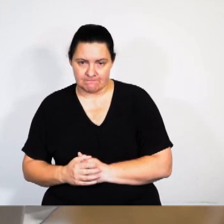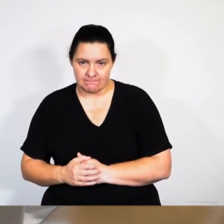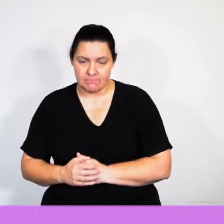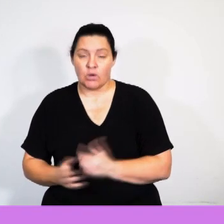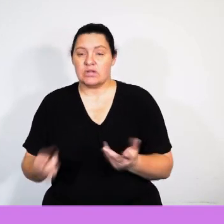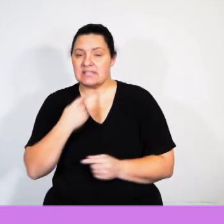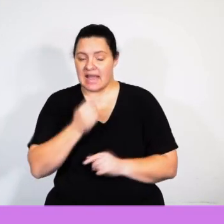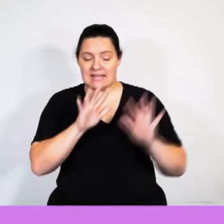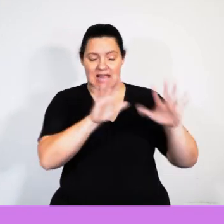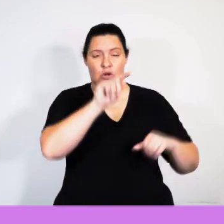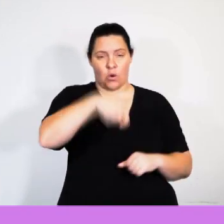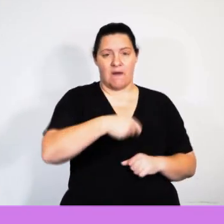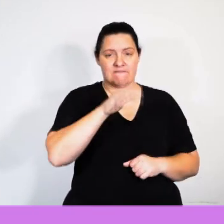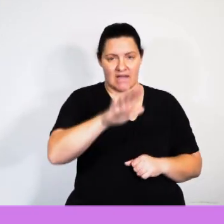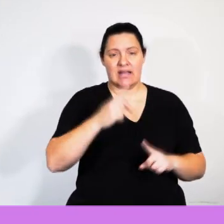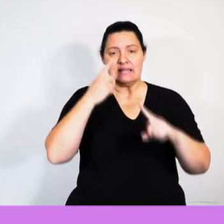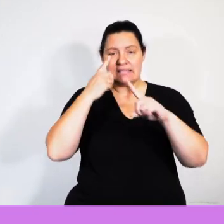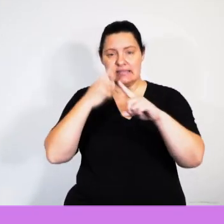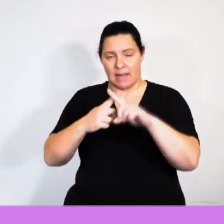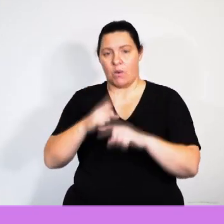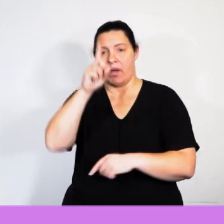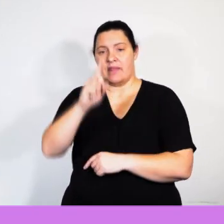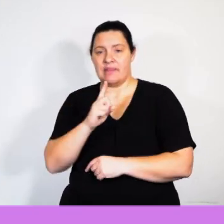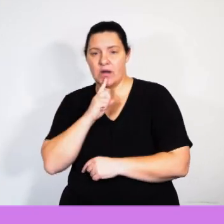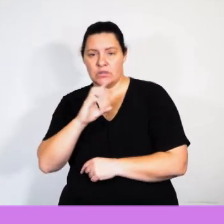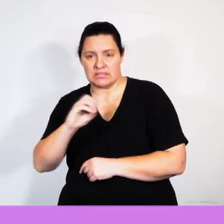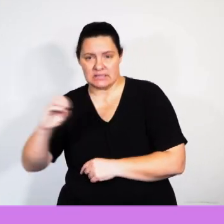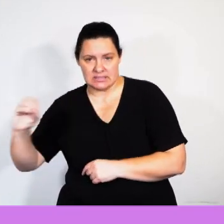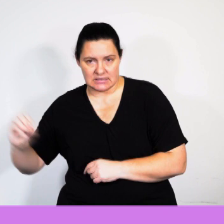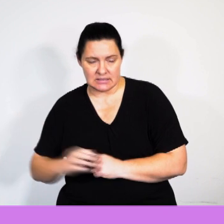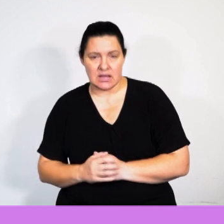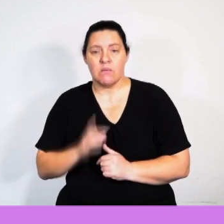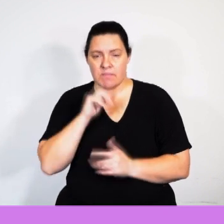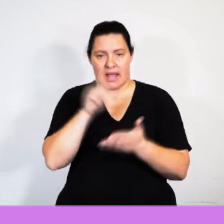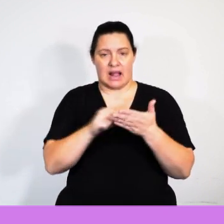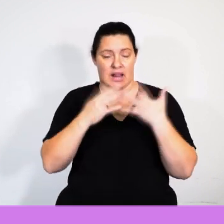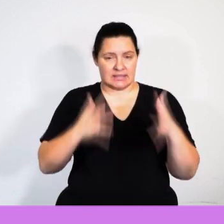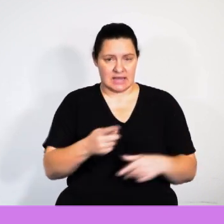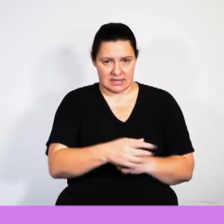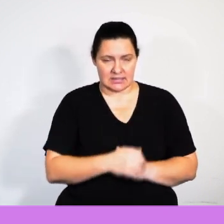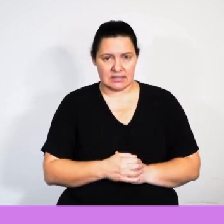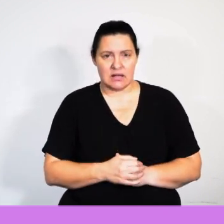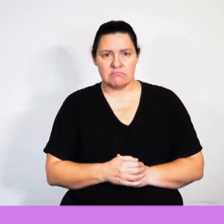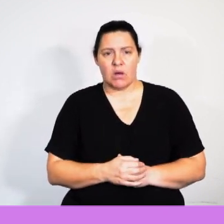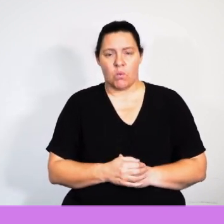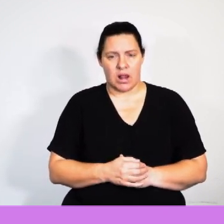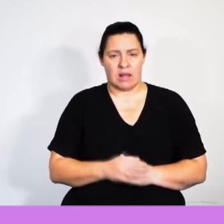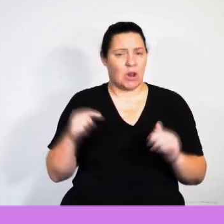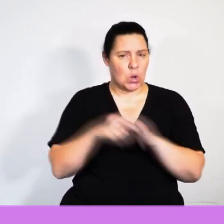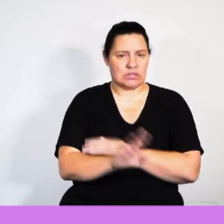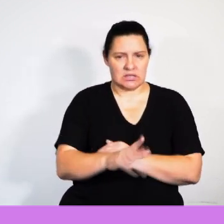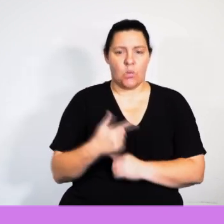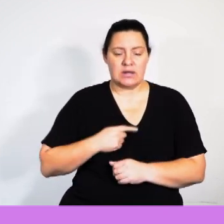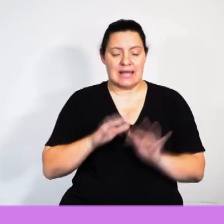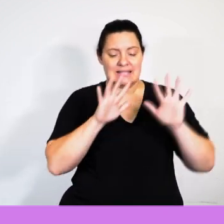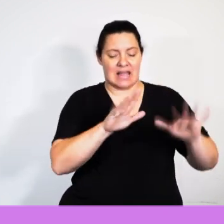remember? So we're going to say 10,5 multiplied by 1,000. Let's use our calculator. We don't want to gamble with